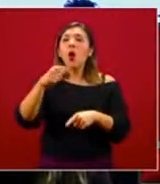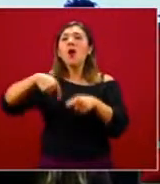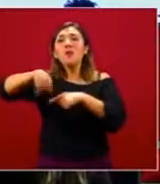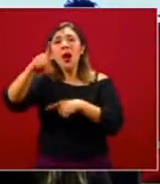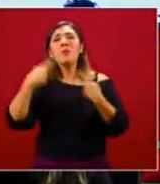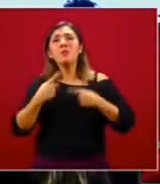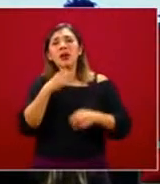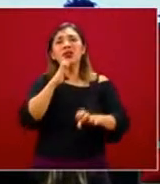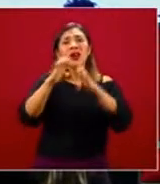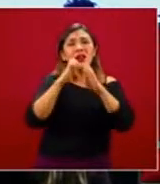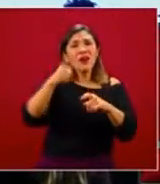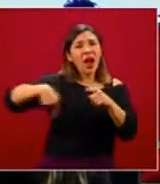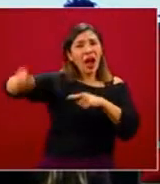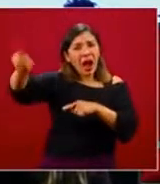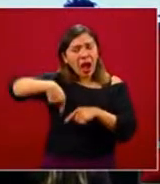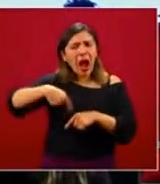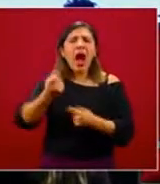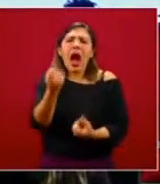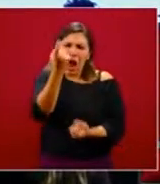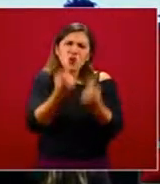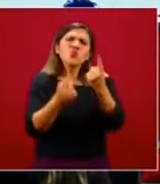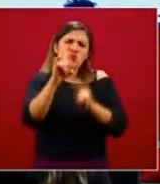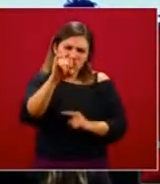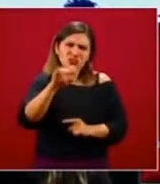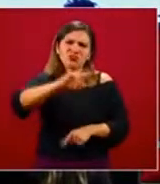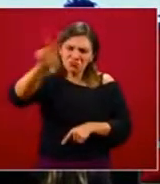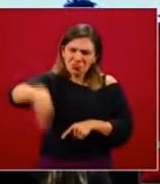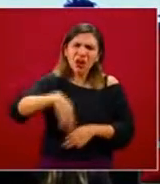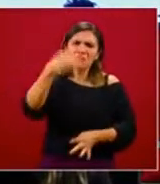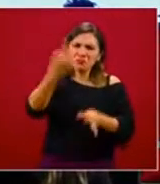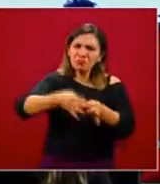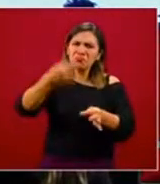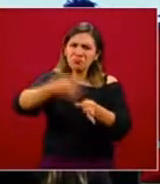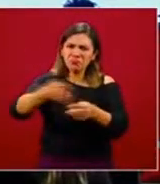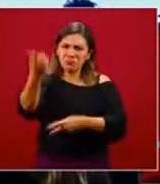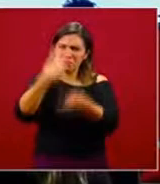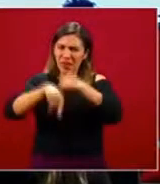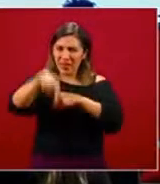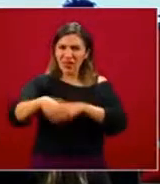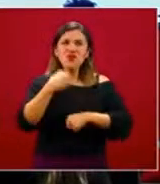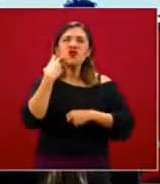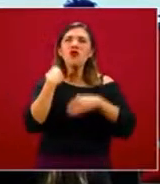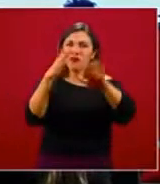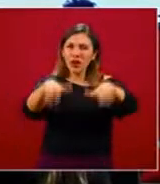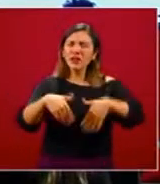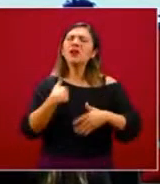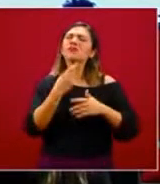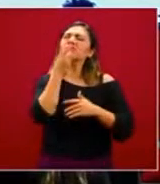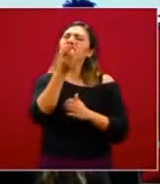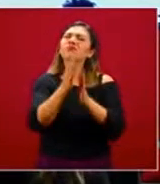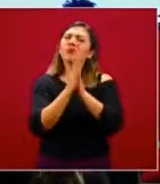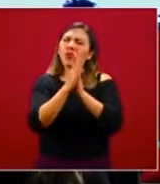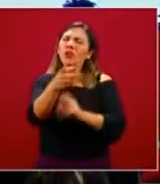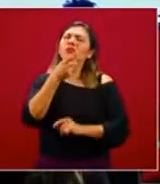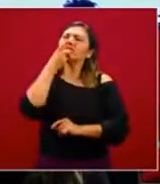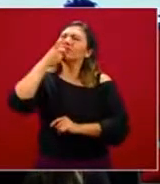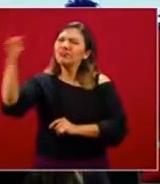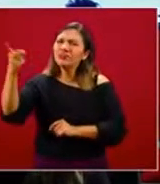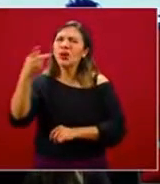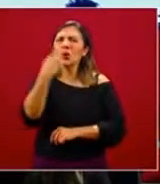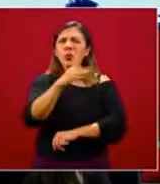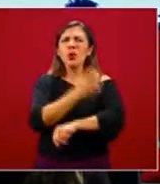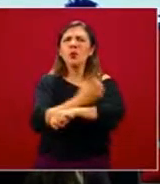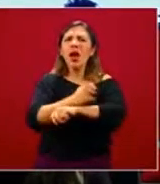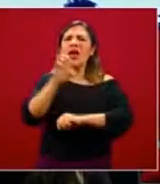su conferencia. newspapers send Algunas someone sí y here to están see this press habitualmente aquí conference. presentes. Some of them Les do, pido por favor hablen con sus and some of them